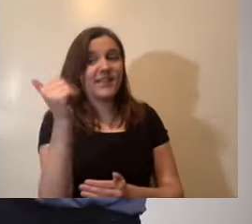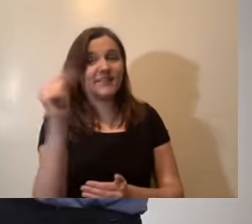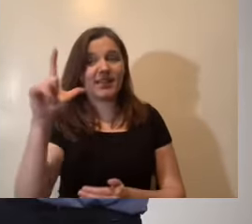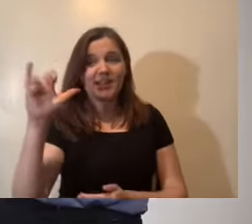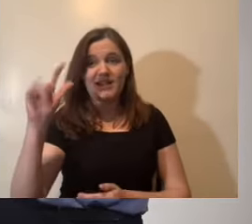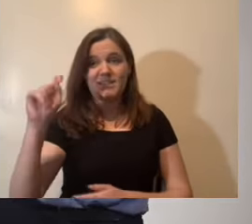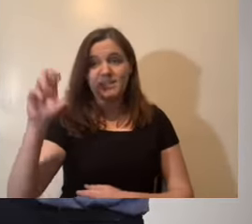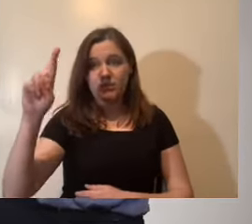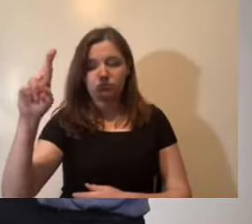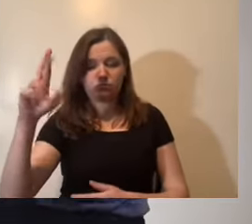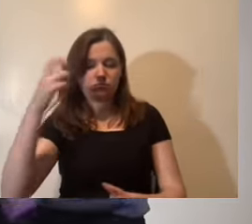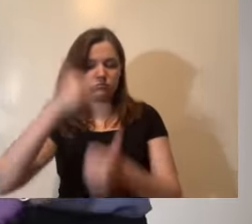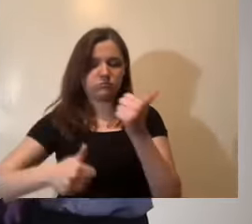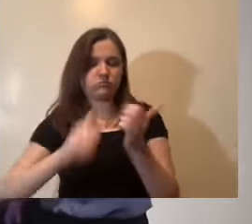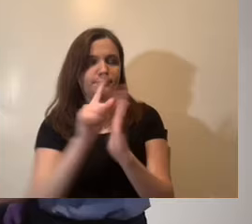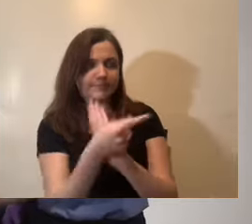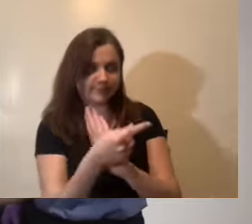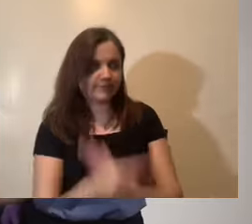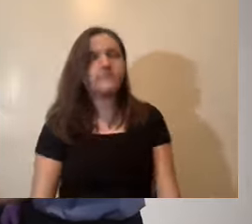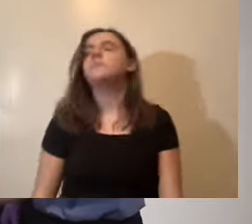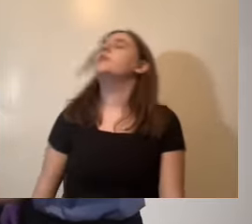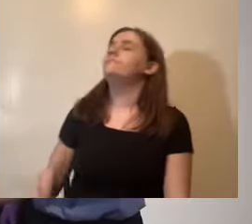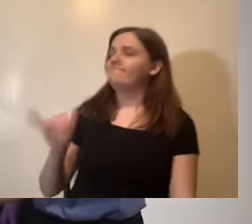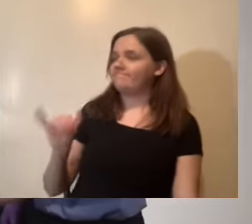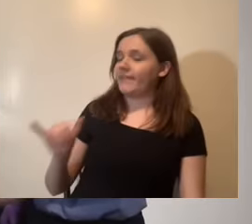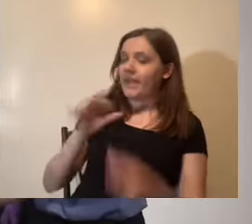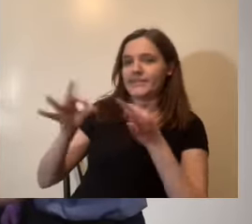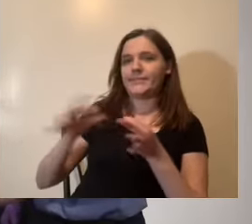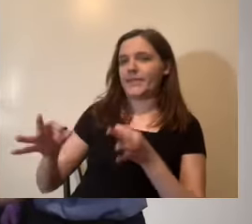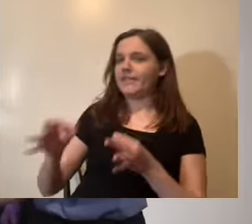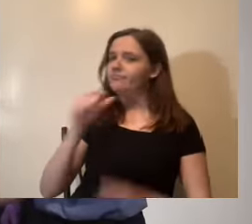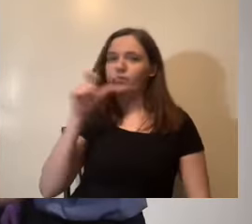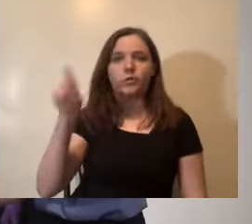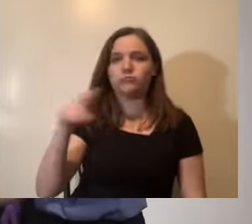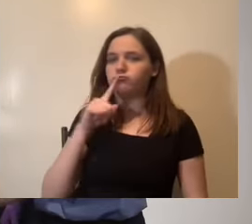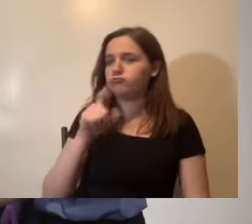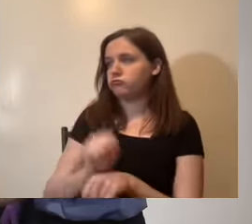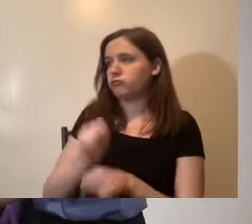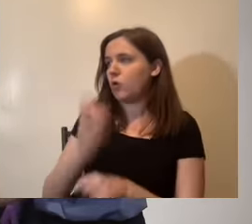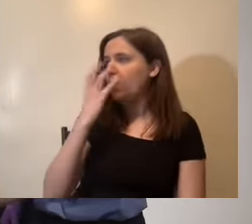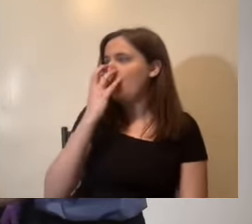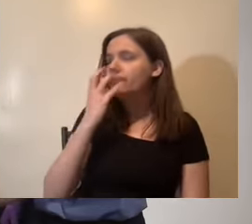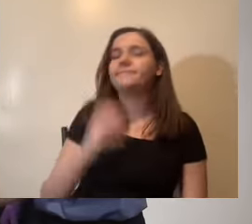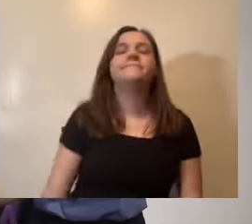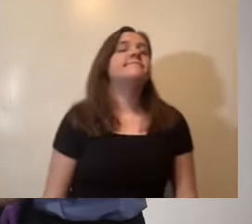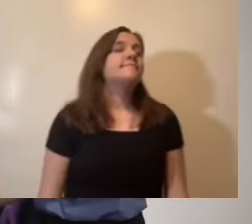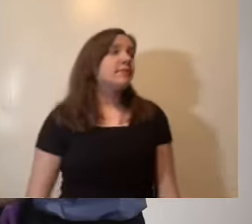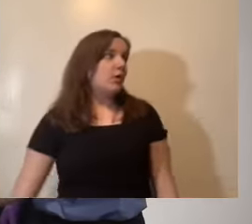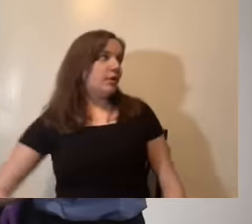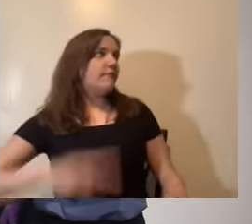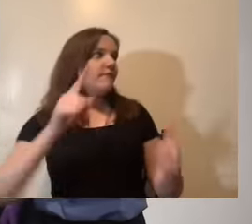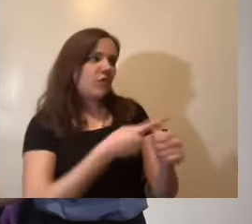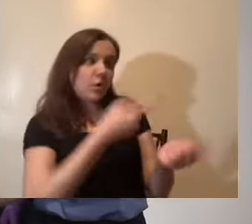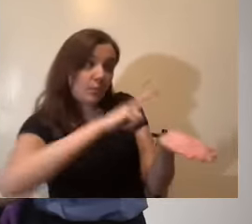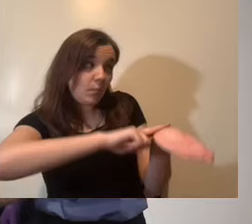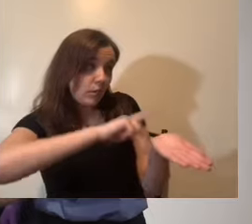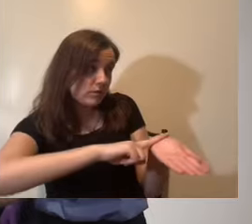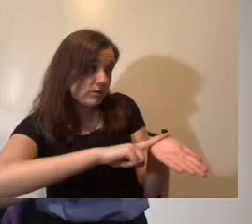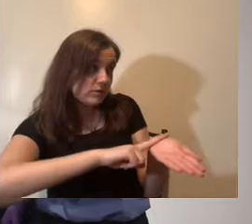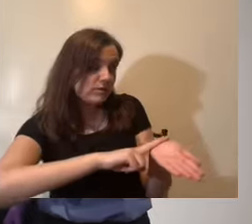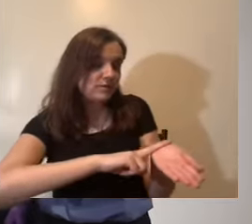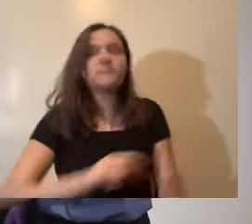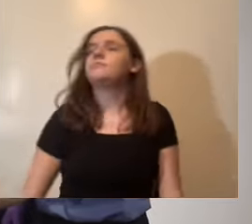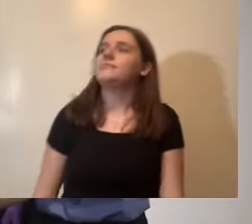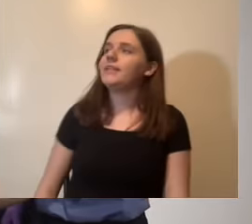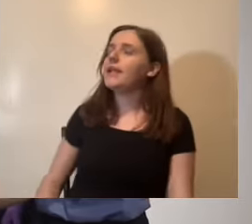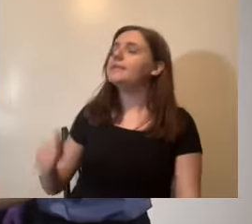So after breathing, we're going to move on to circulation. First, I'll check a pulse. What is my pulse rate? Pulse is present, and it's at 96 beats